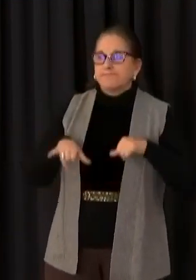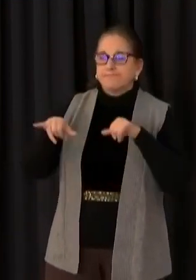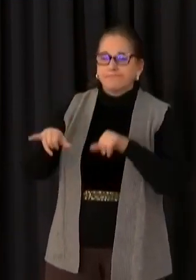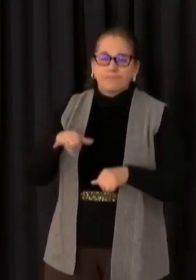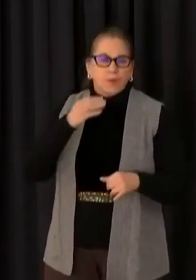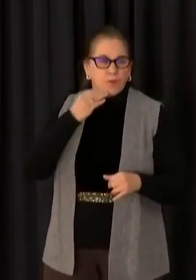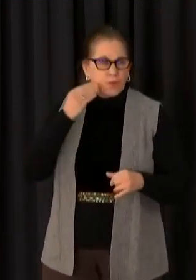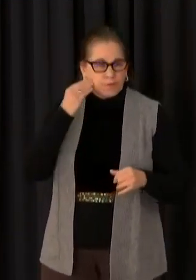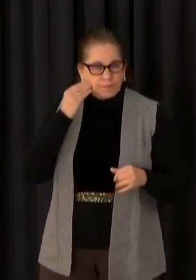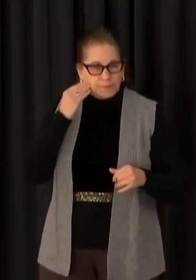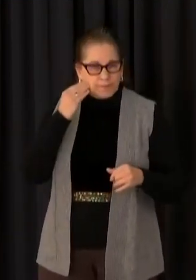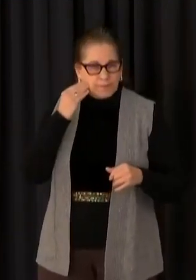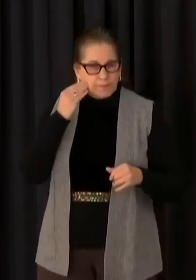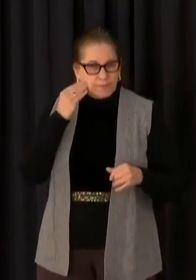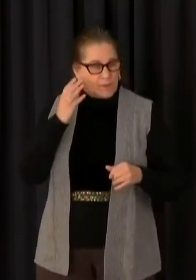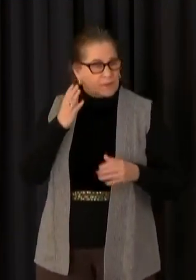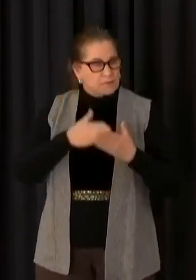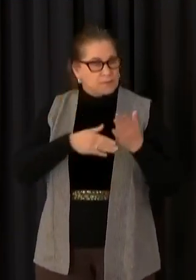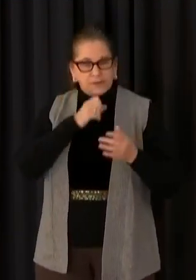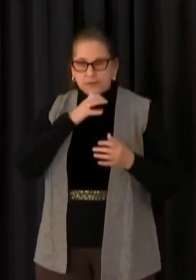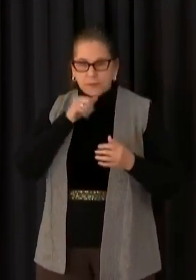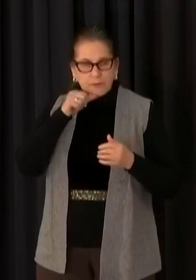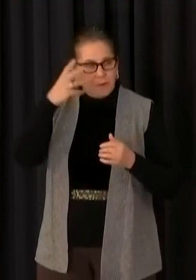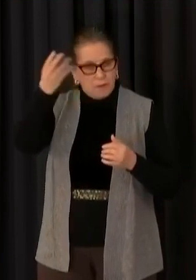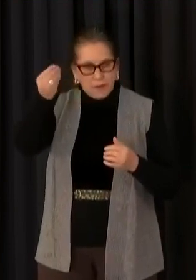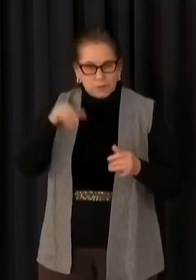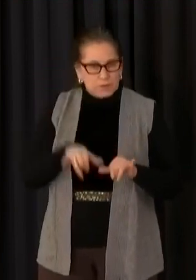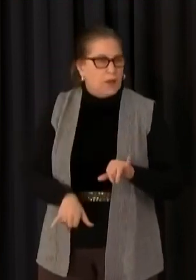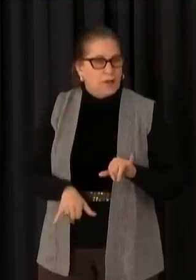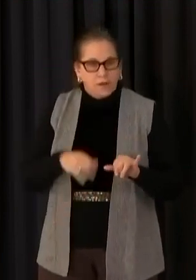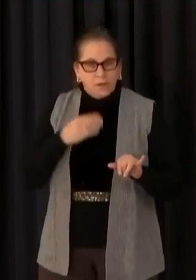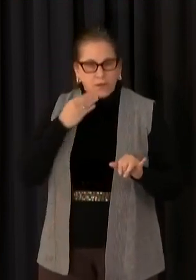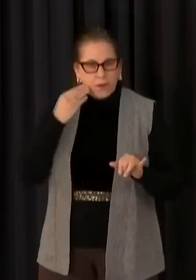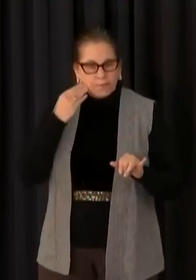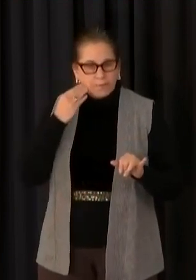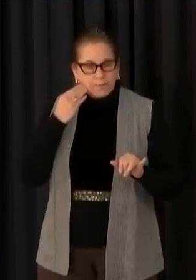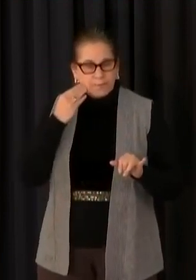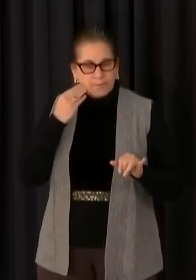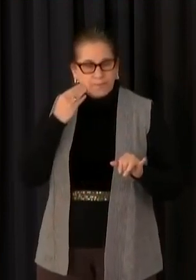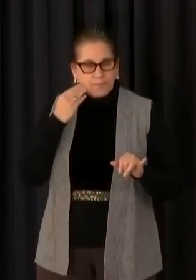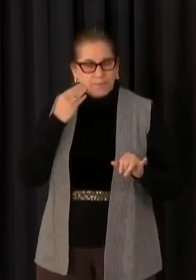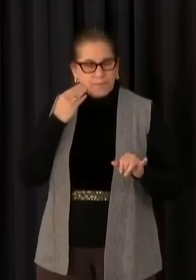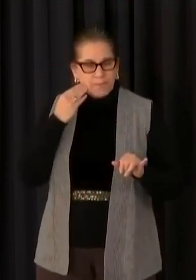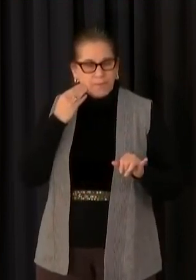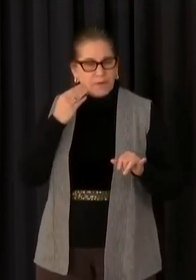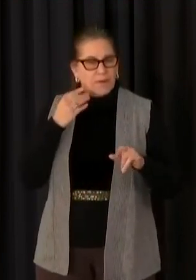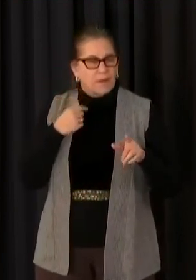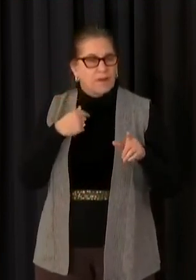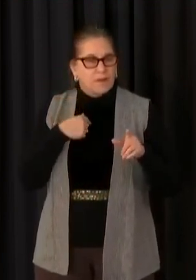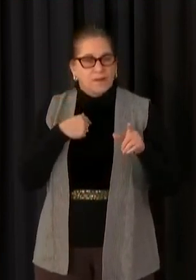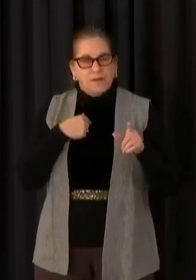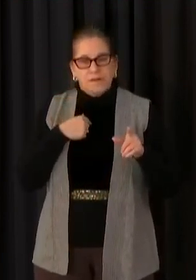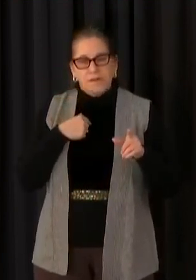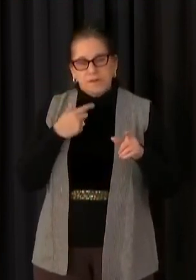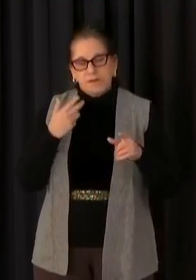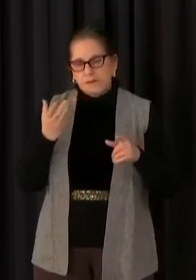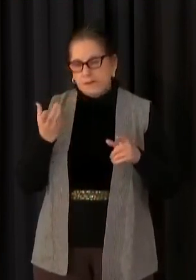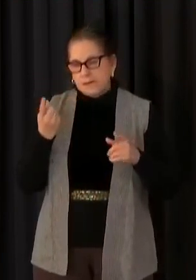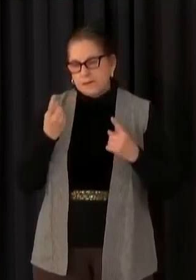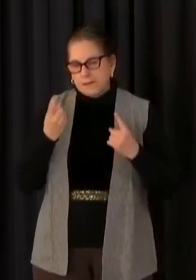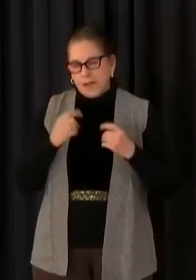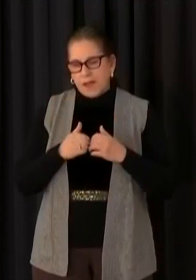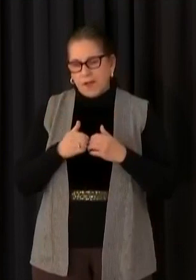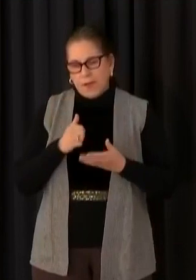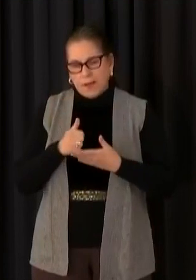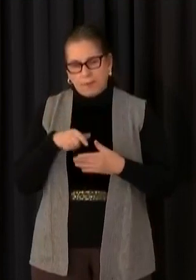homebound seniors gets a little bit tricky, and I've received emails about this as well and calls about this,